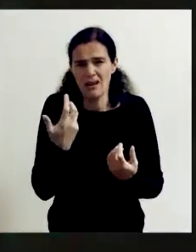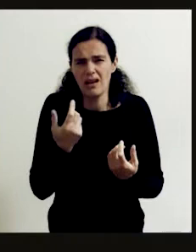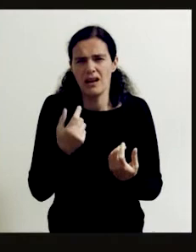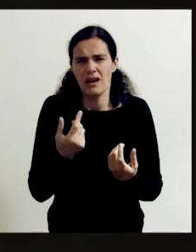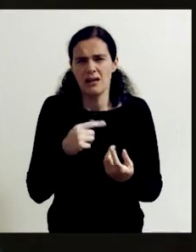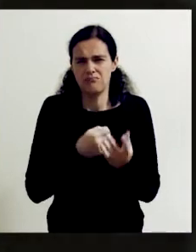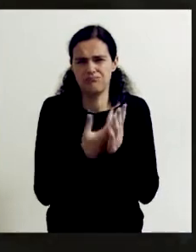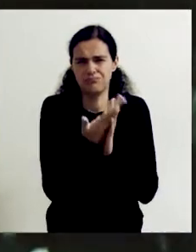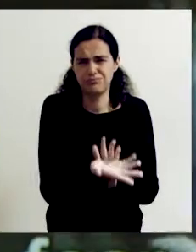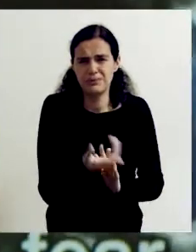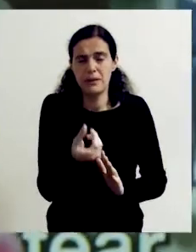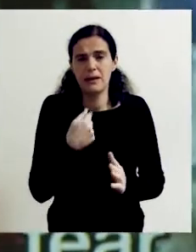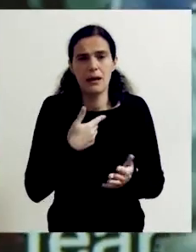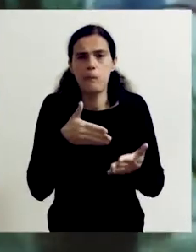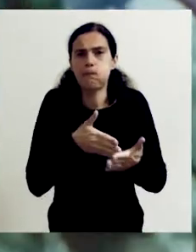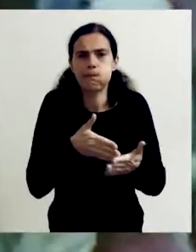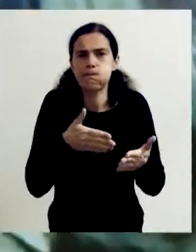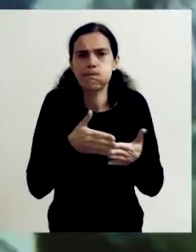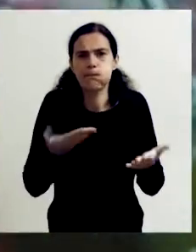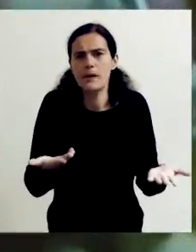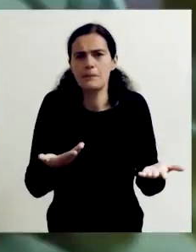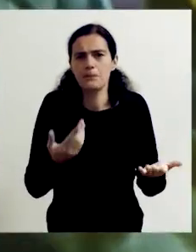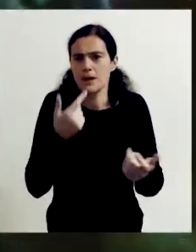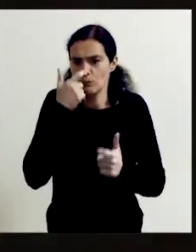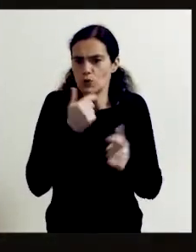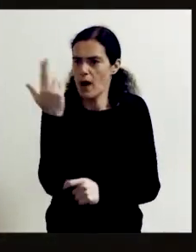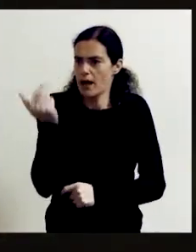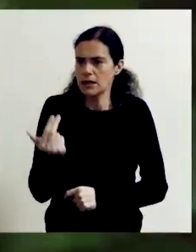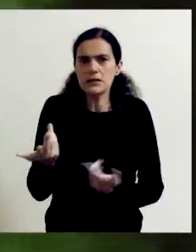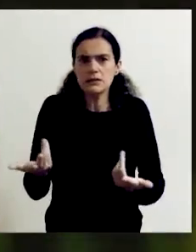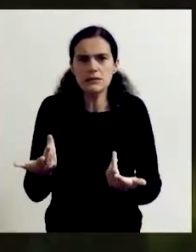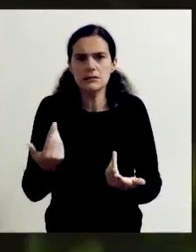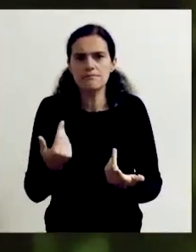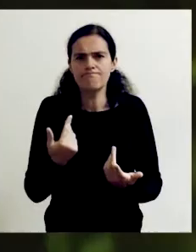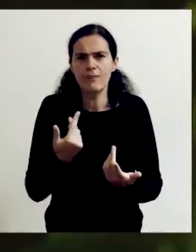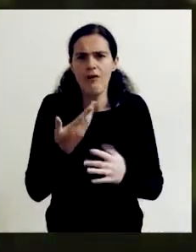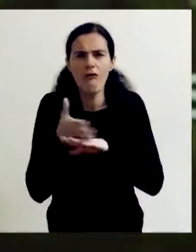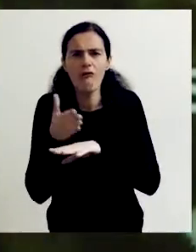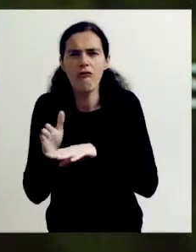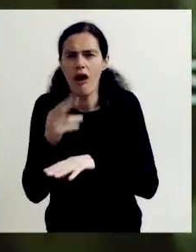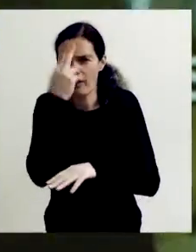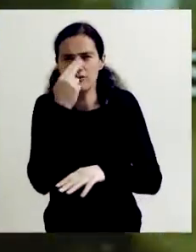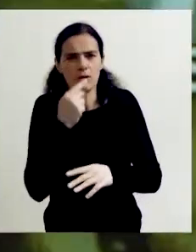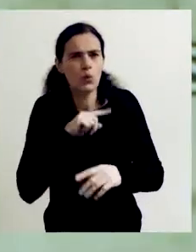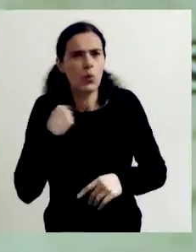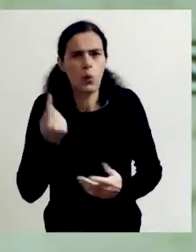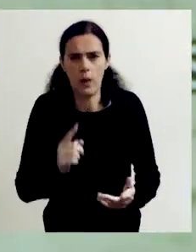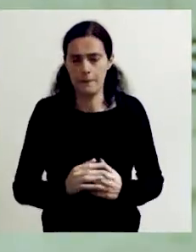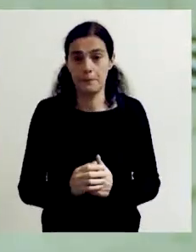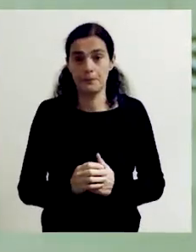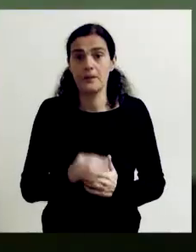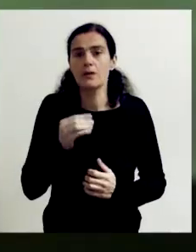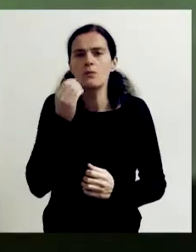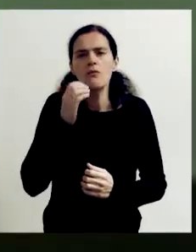in many ways, and the inability or the impossibility of an artist to be outside of